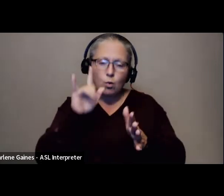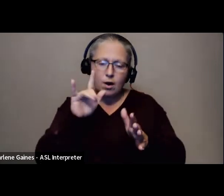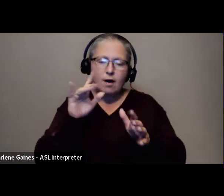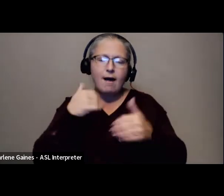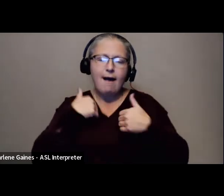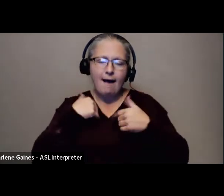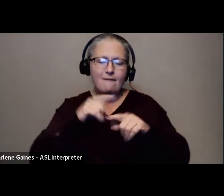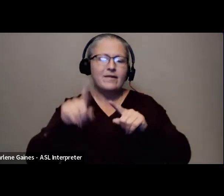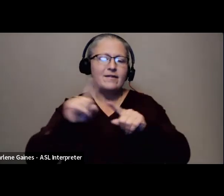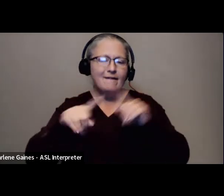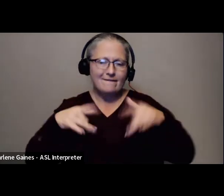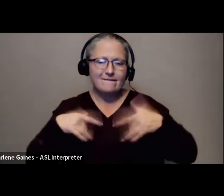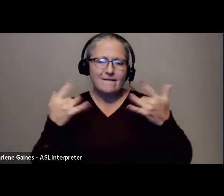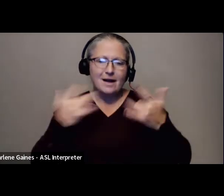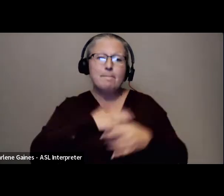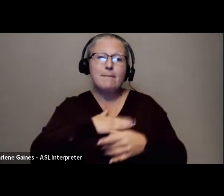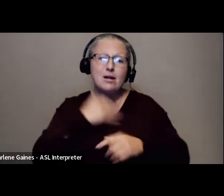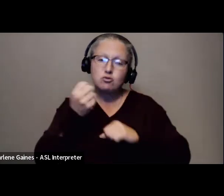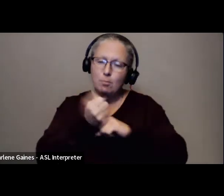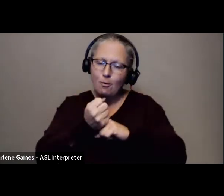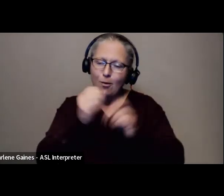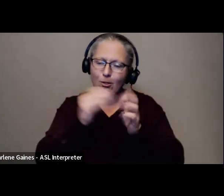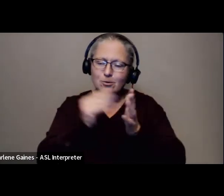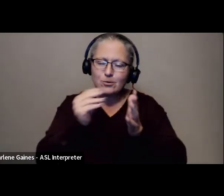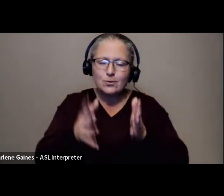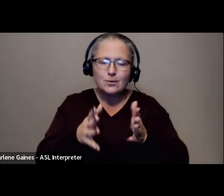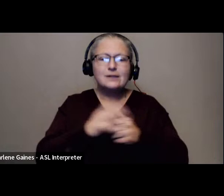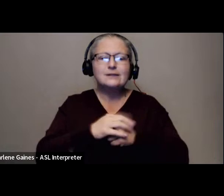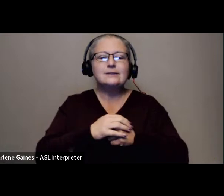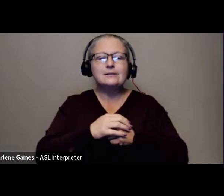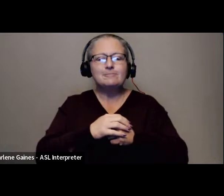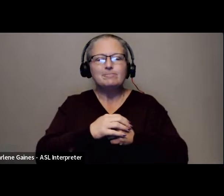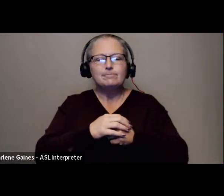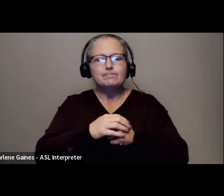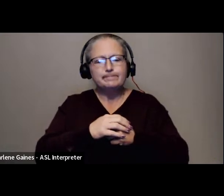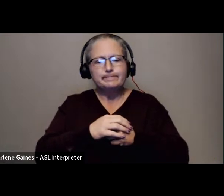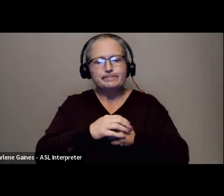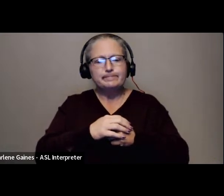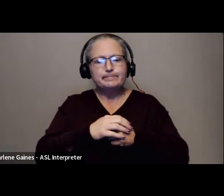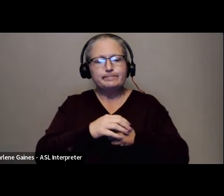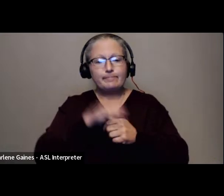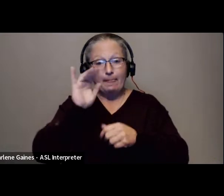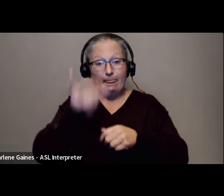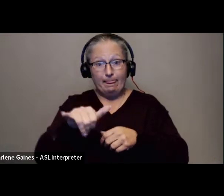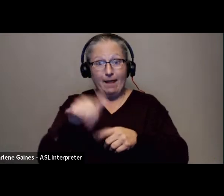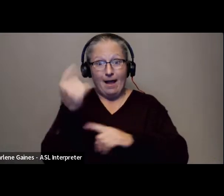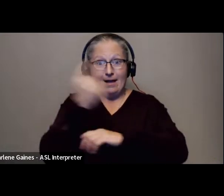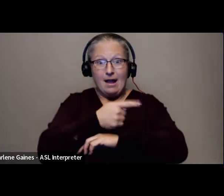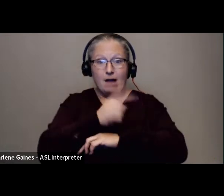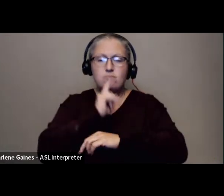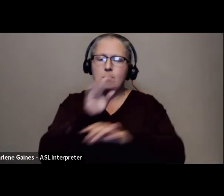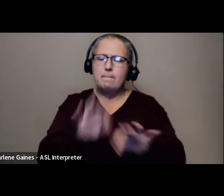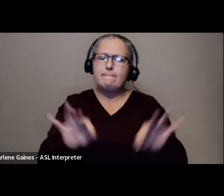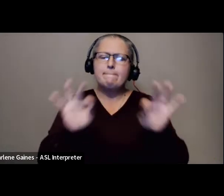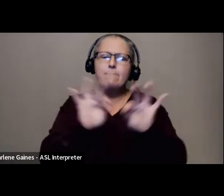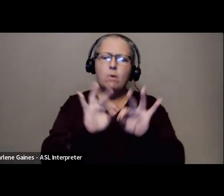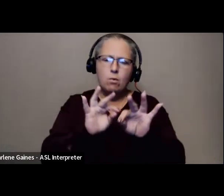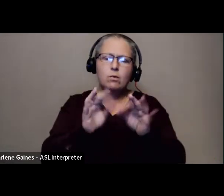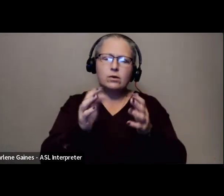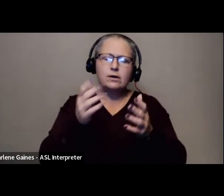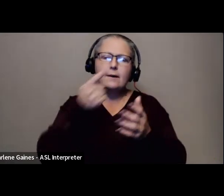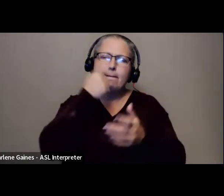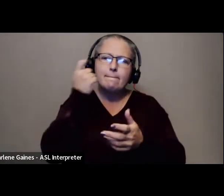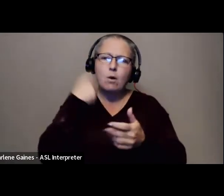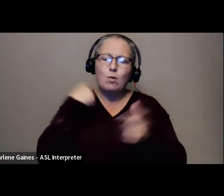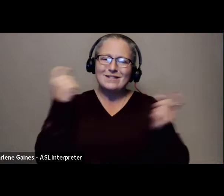different events. So please support our students. But this particular day is really important because